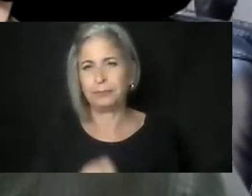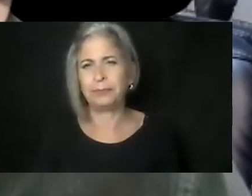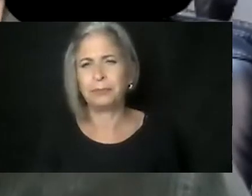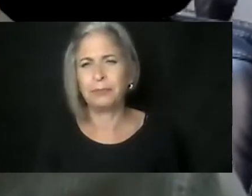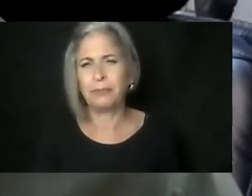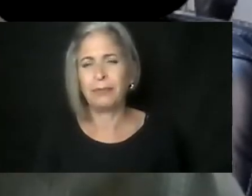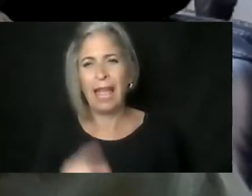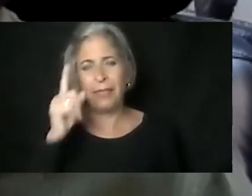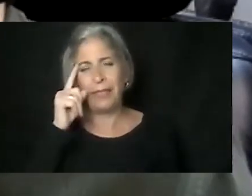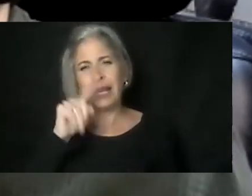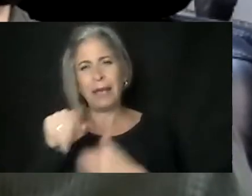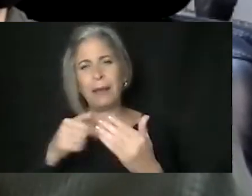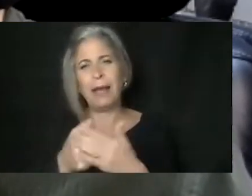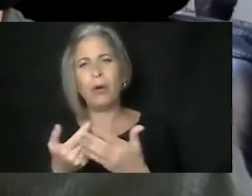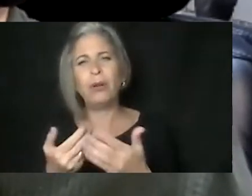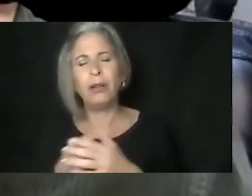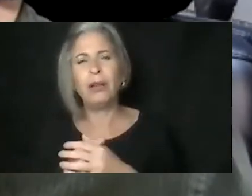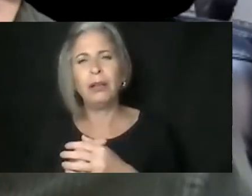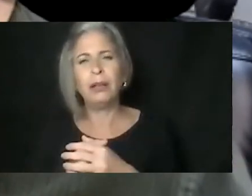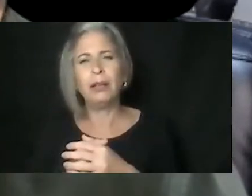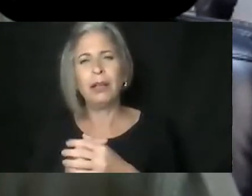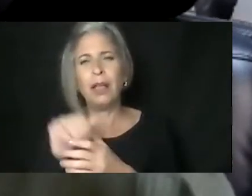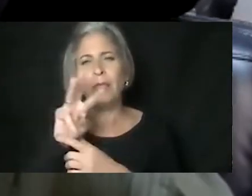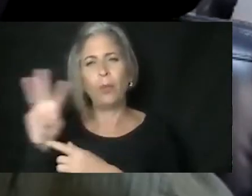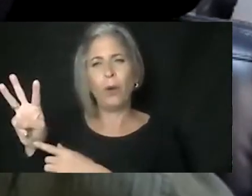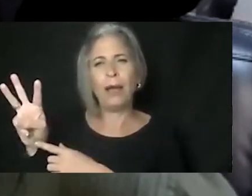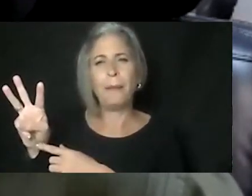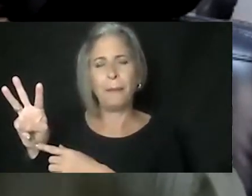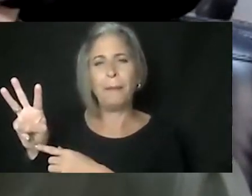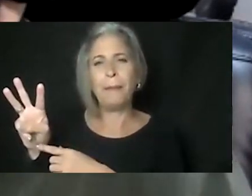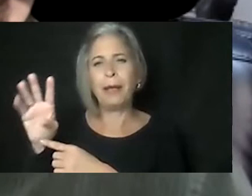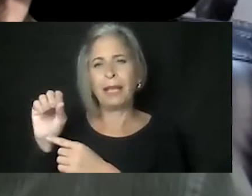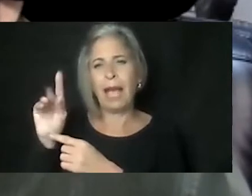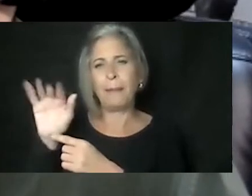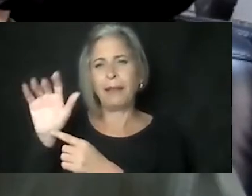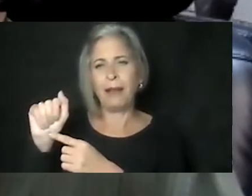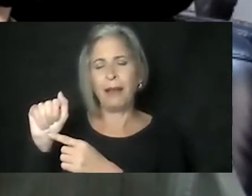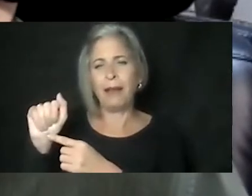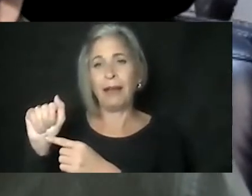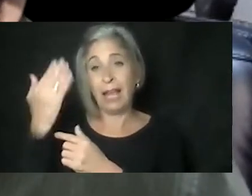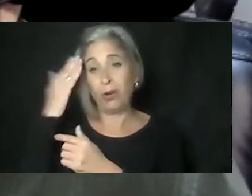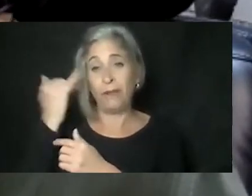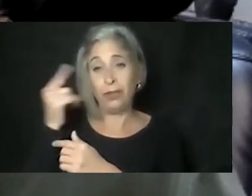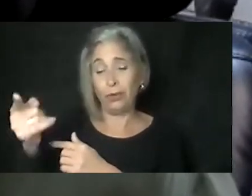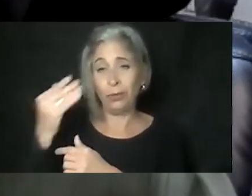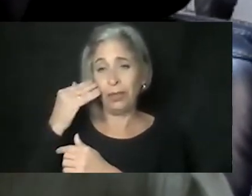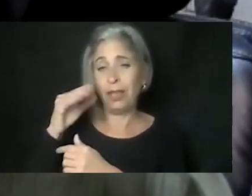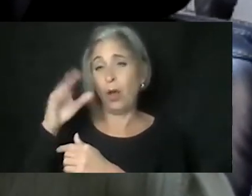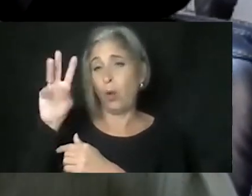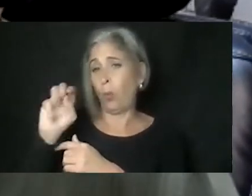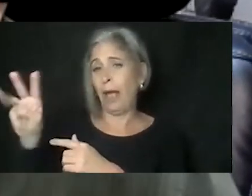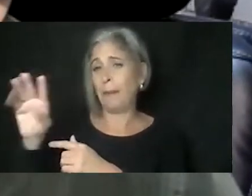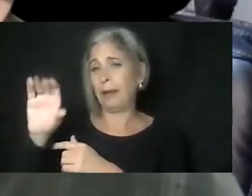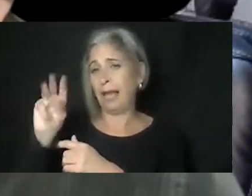think about that, I think about the kind of webcomic scene. I don't know how familiar folks are with various webcomics,